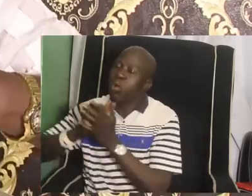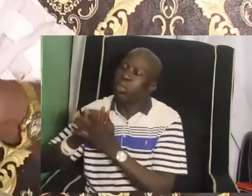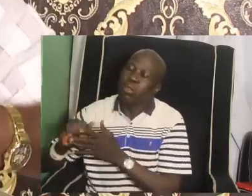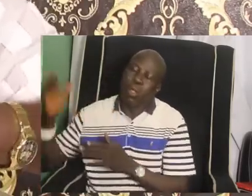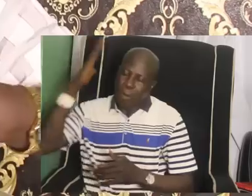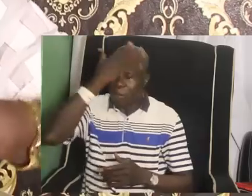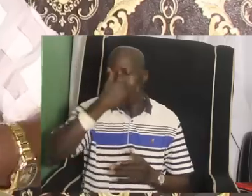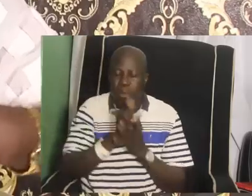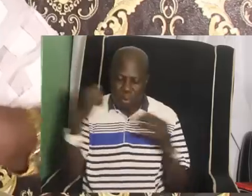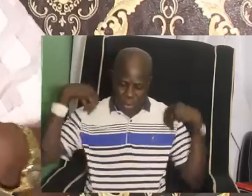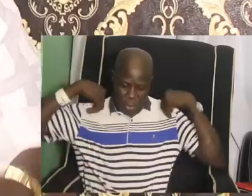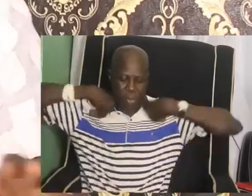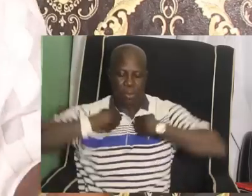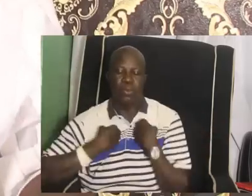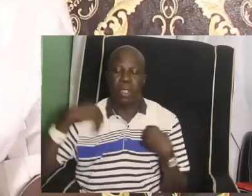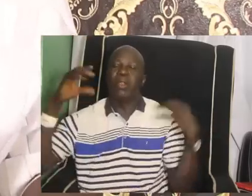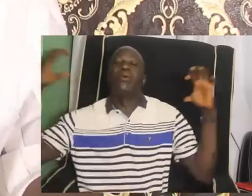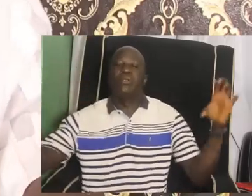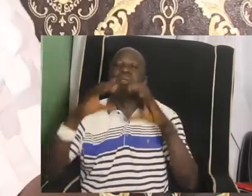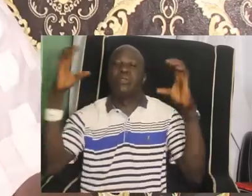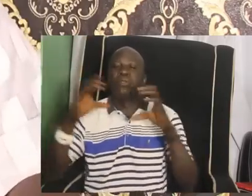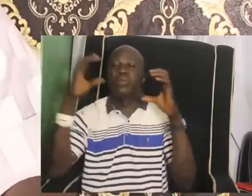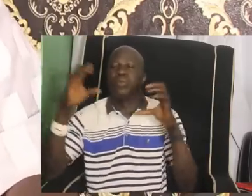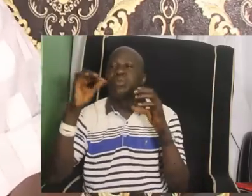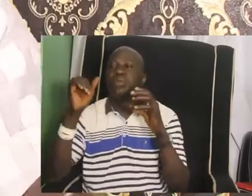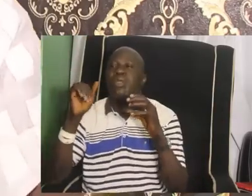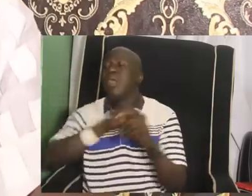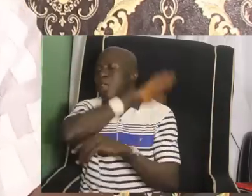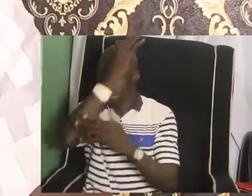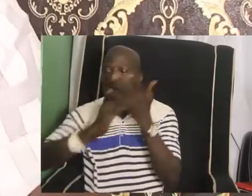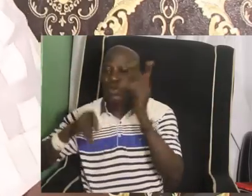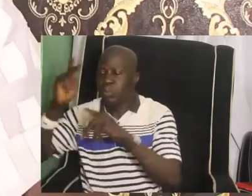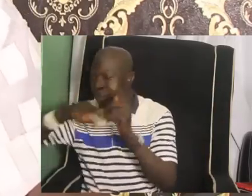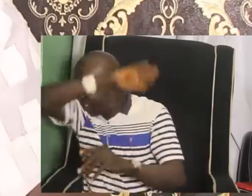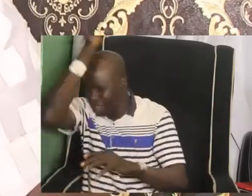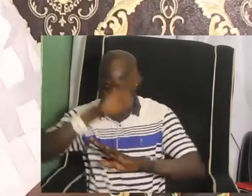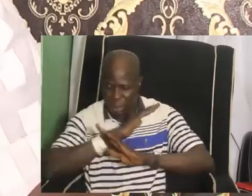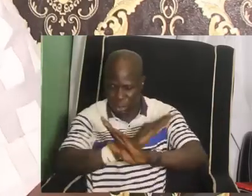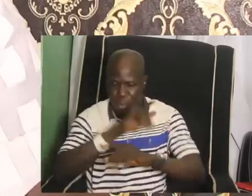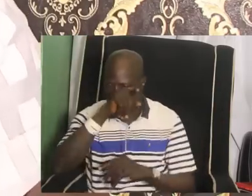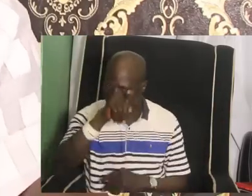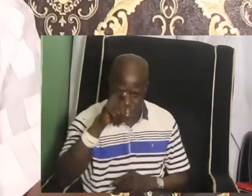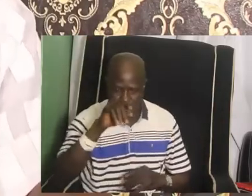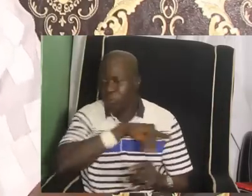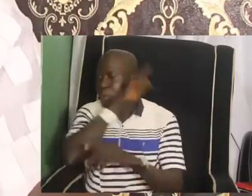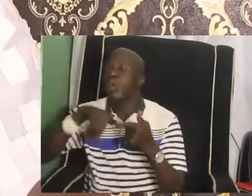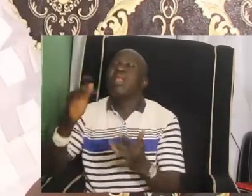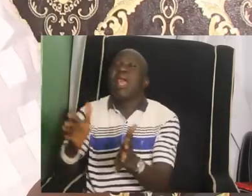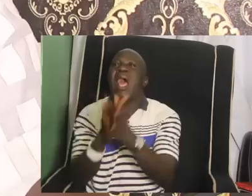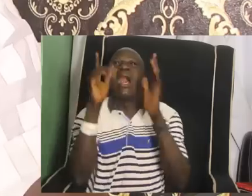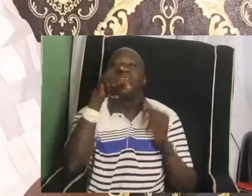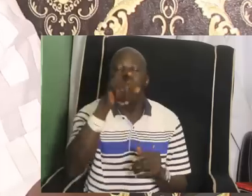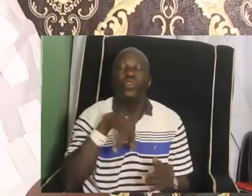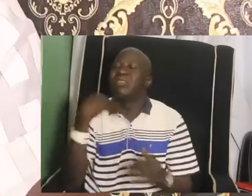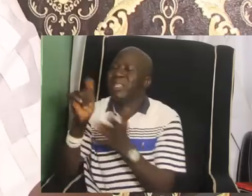to ni apere pe aso ariya lo won. You will wear a party clothes. And they can't come, they disturb you. Nobody can disturb you. Tan ba bi o pe ki lo se